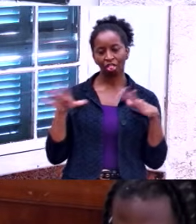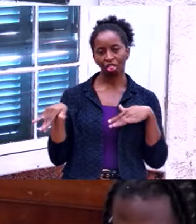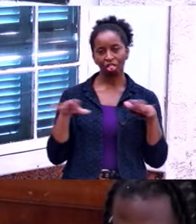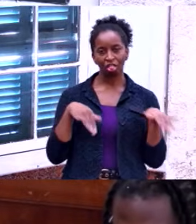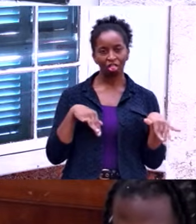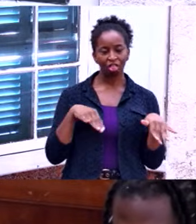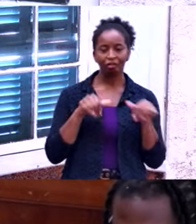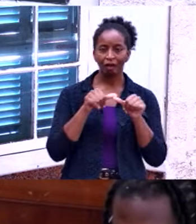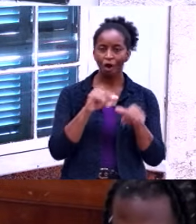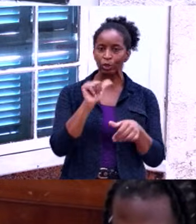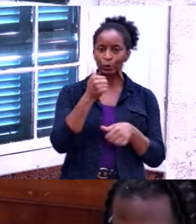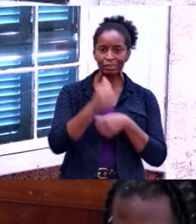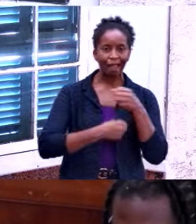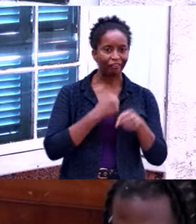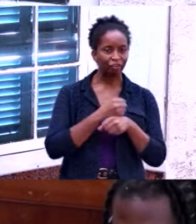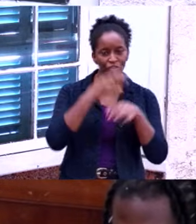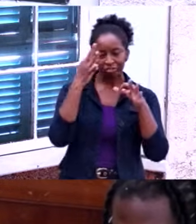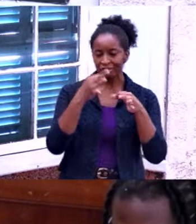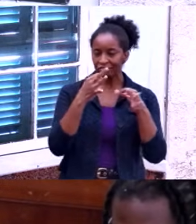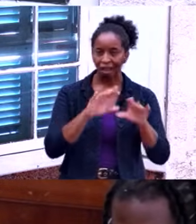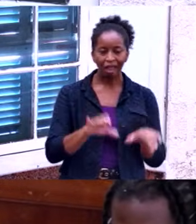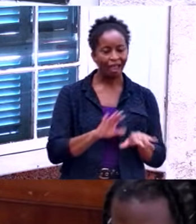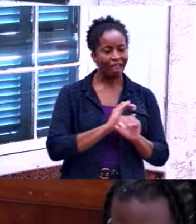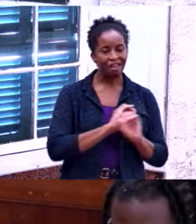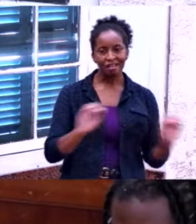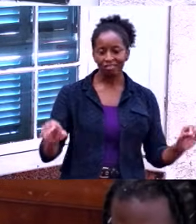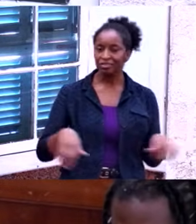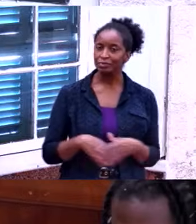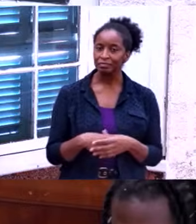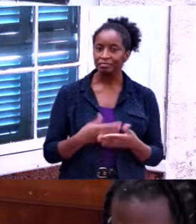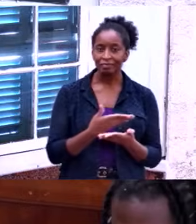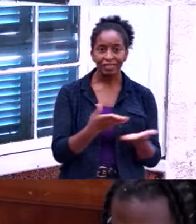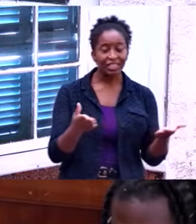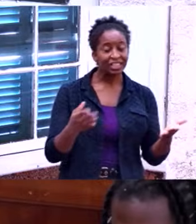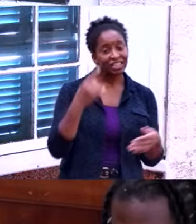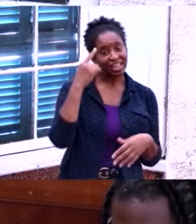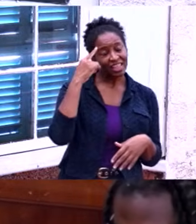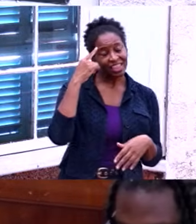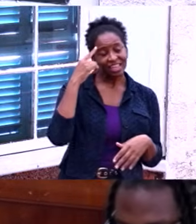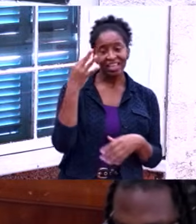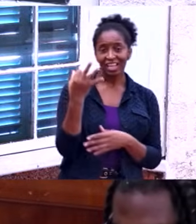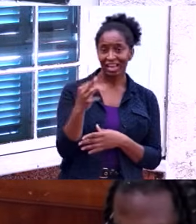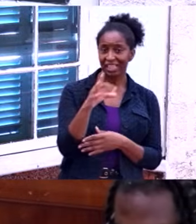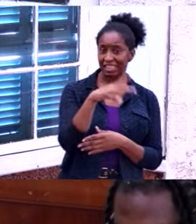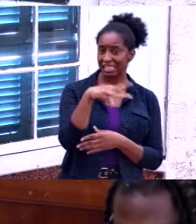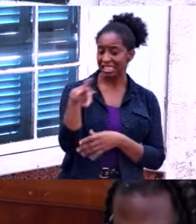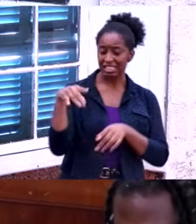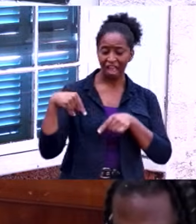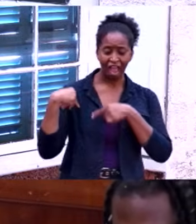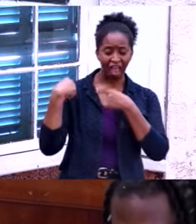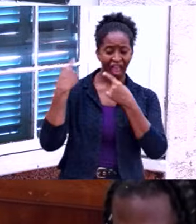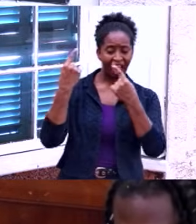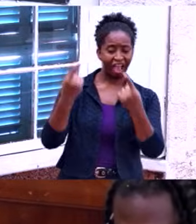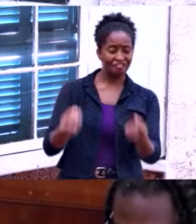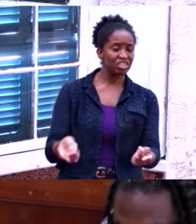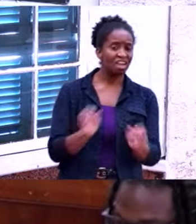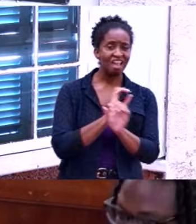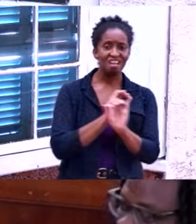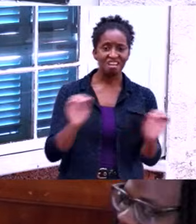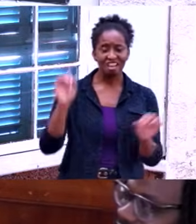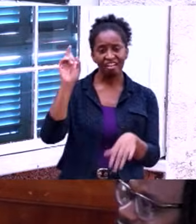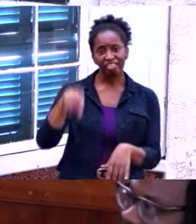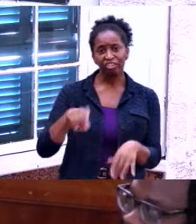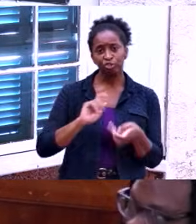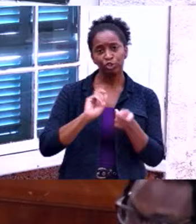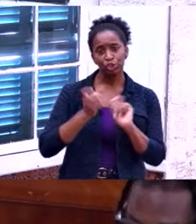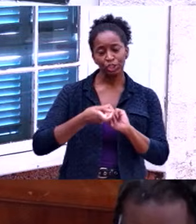has never been anything since 1966 that won't change in Barbados. And that is why they, at the last 2 terms of